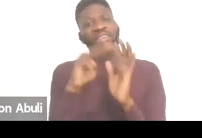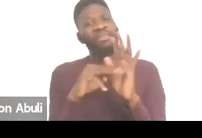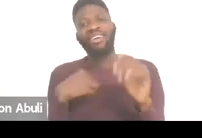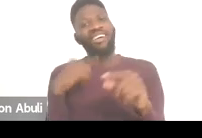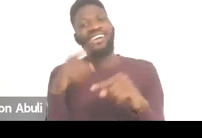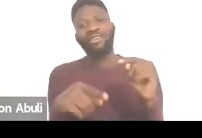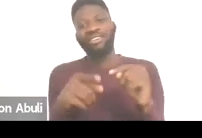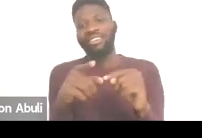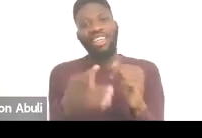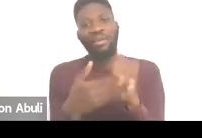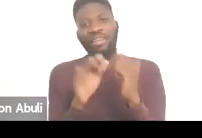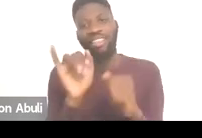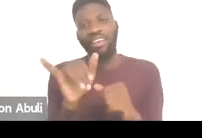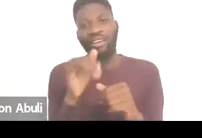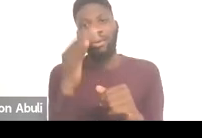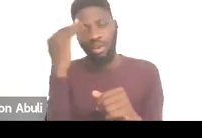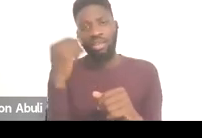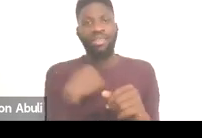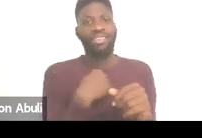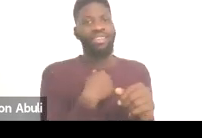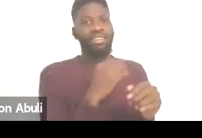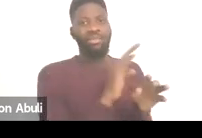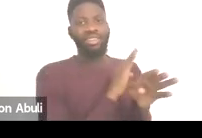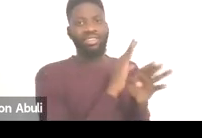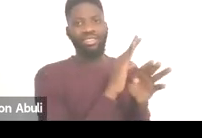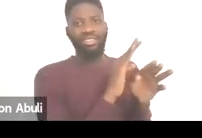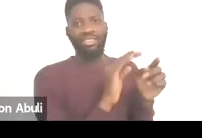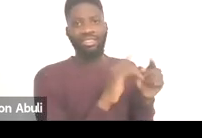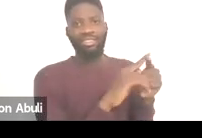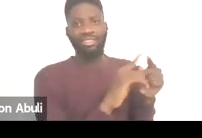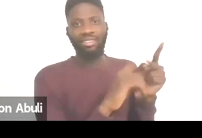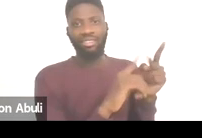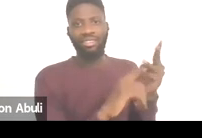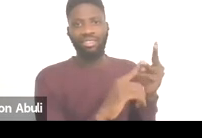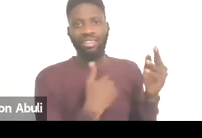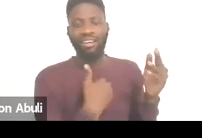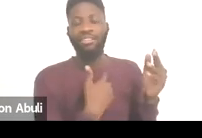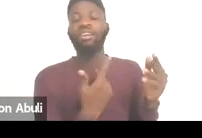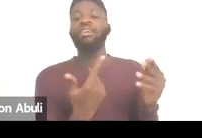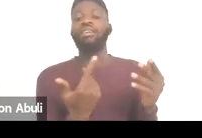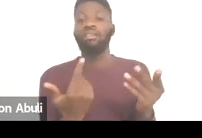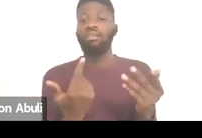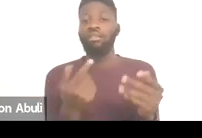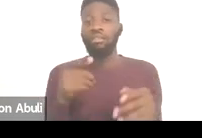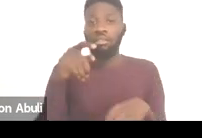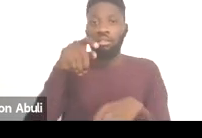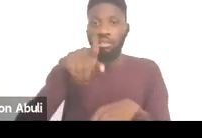this moment. I'm handling something else at the moment. Then at your own time, you can speak to your line manager and let them